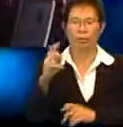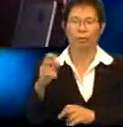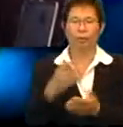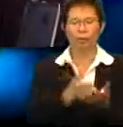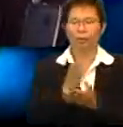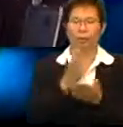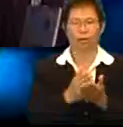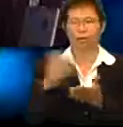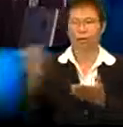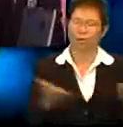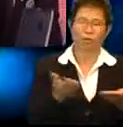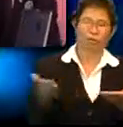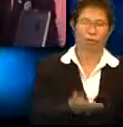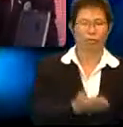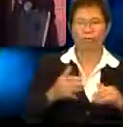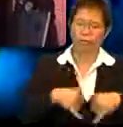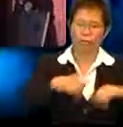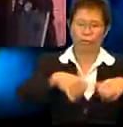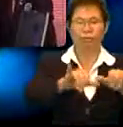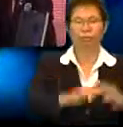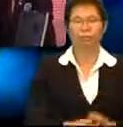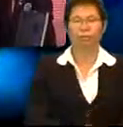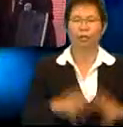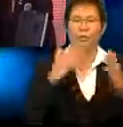It's okay. All right, just carry on.